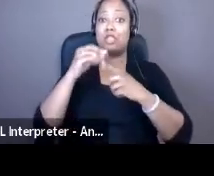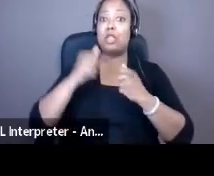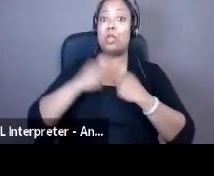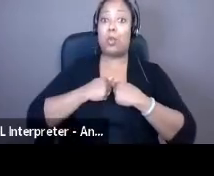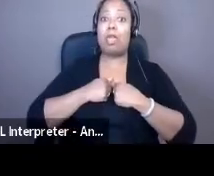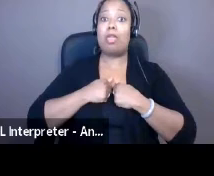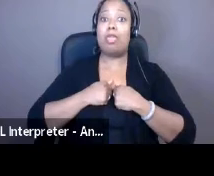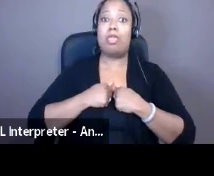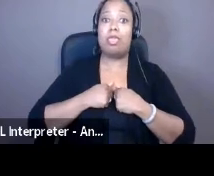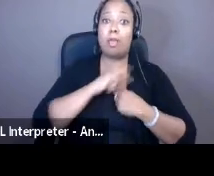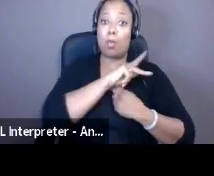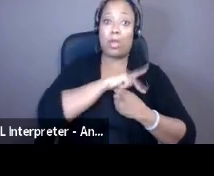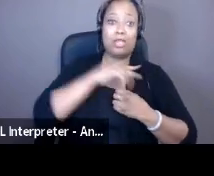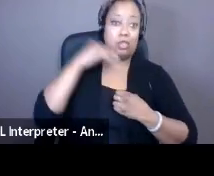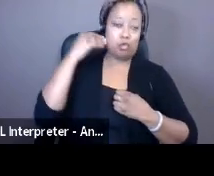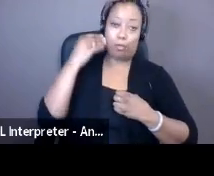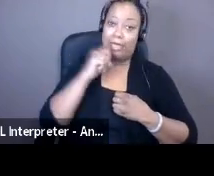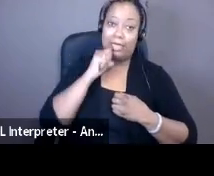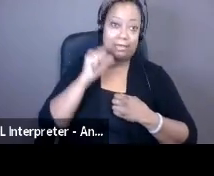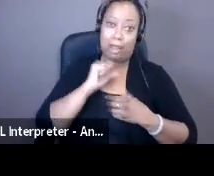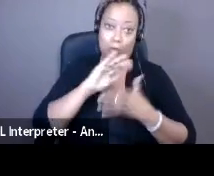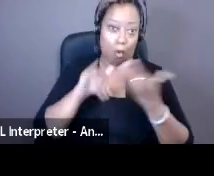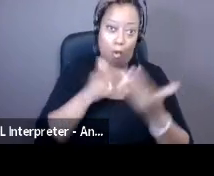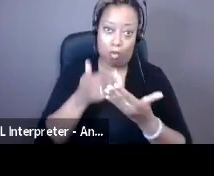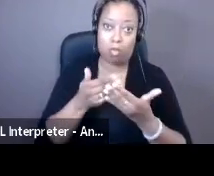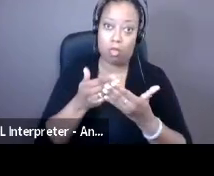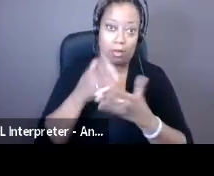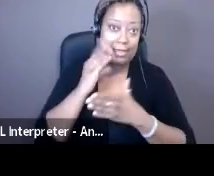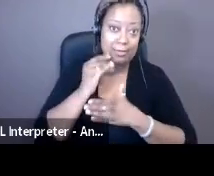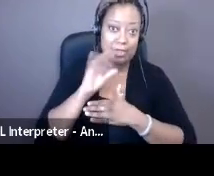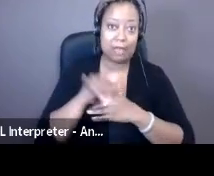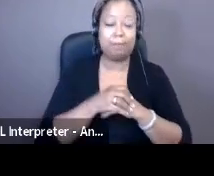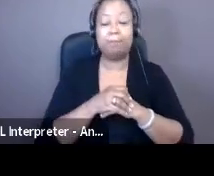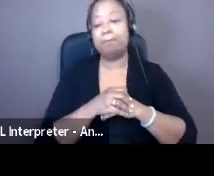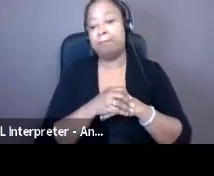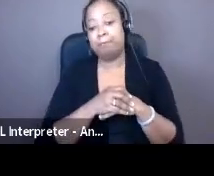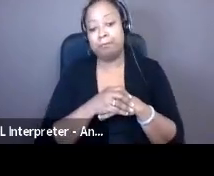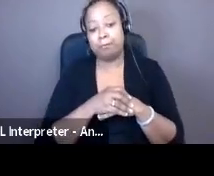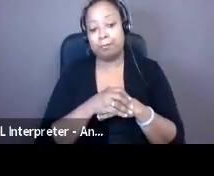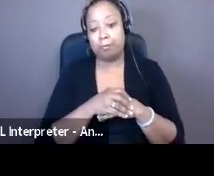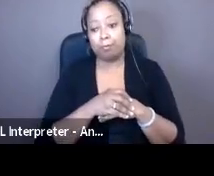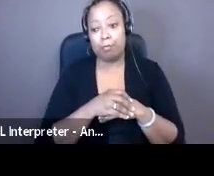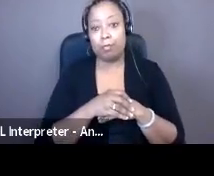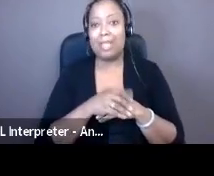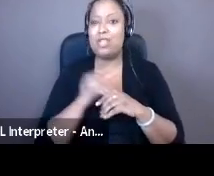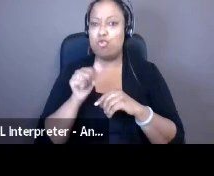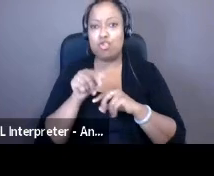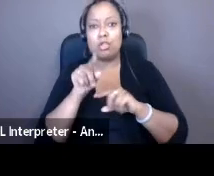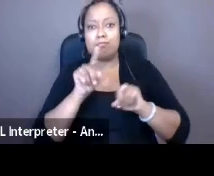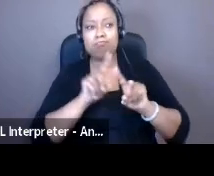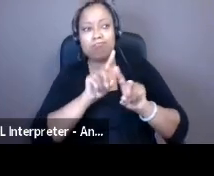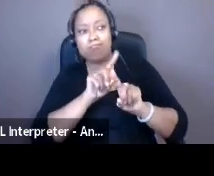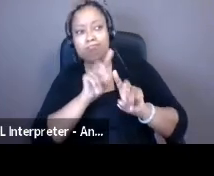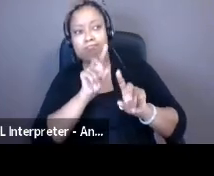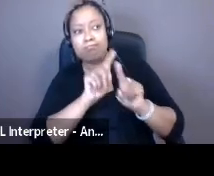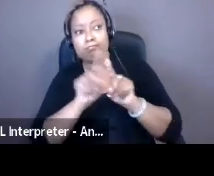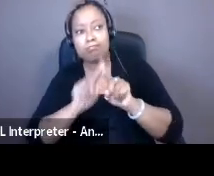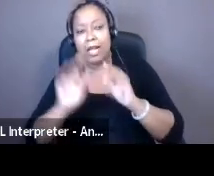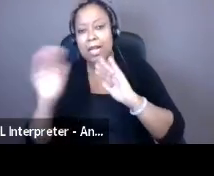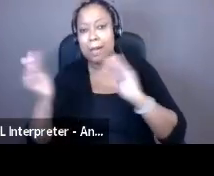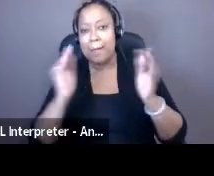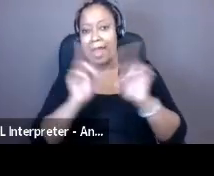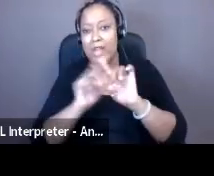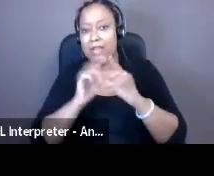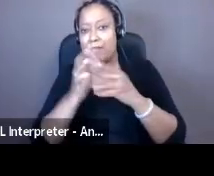architects do. Your architect should look at lots of different options. It doesn't cost much money to look at options quickly on